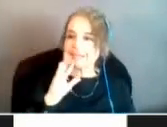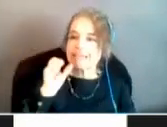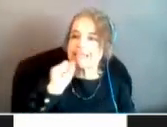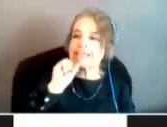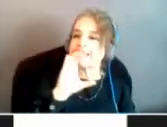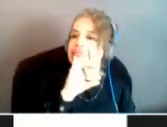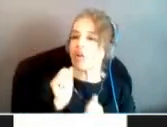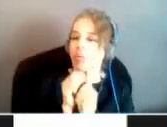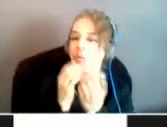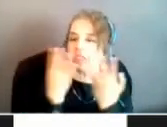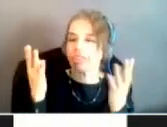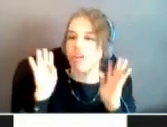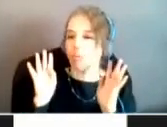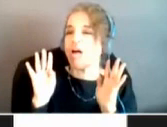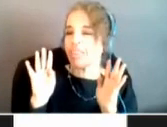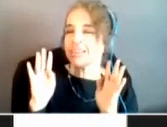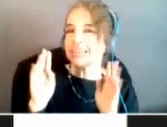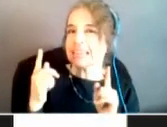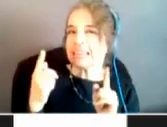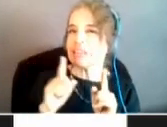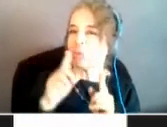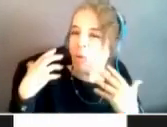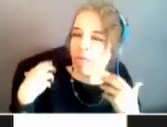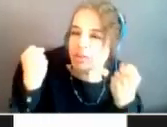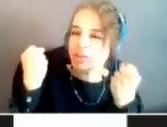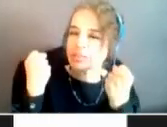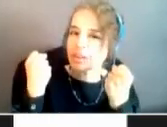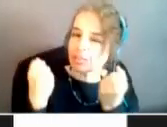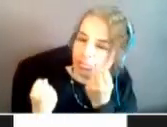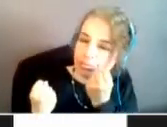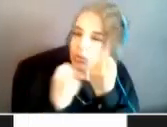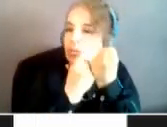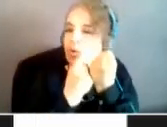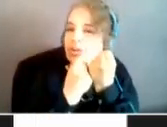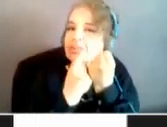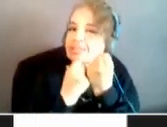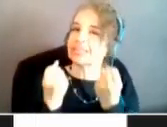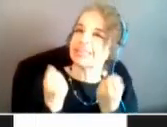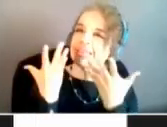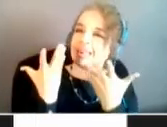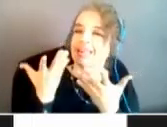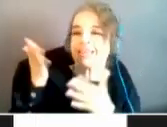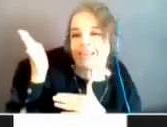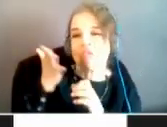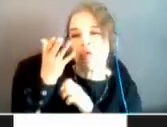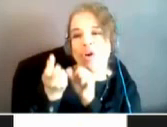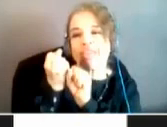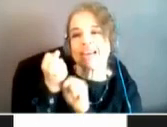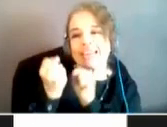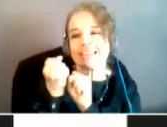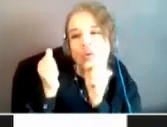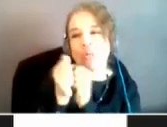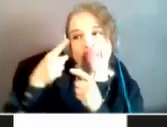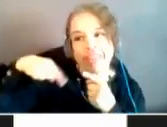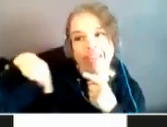Center Without Walls, which I really strongly support. And I've given a lot of talks over the years, you know, with